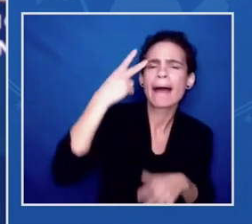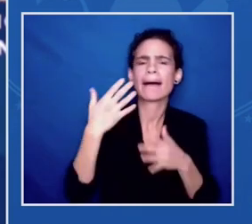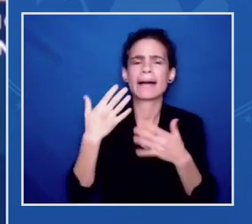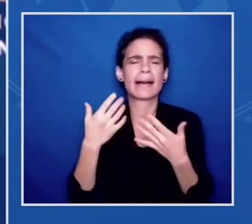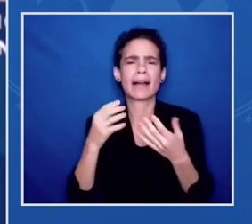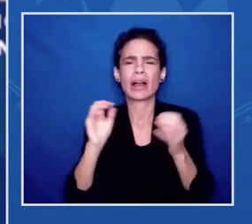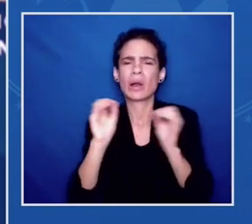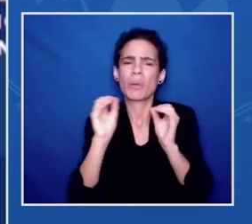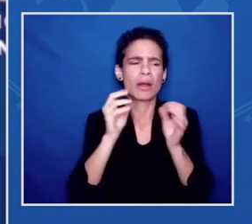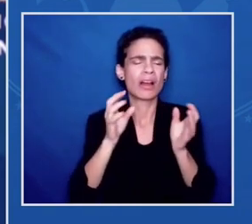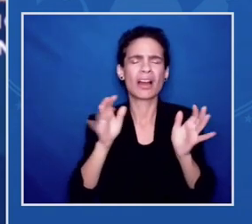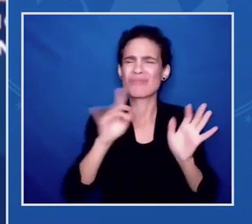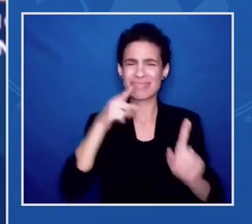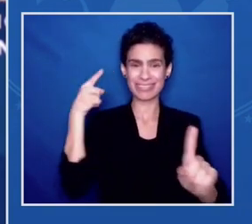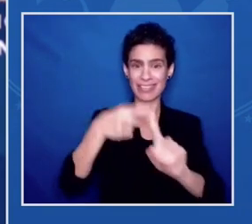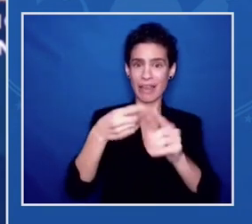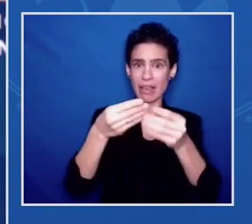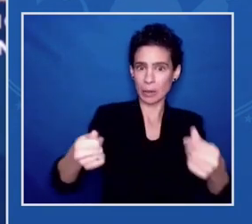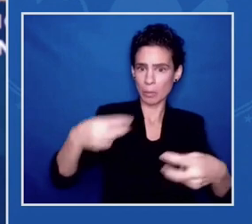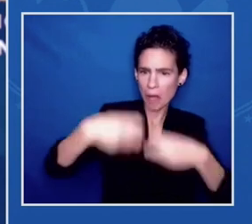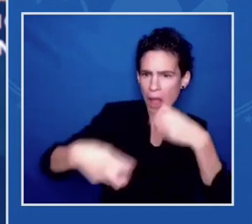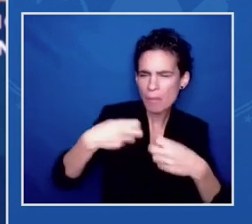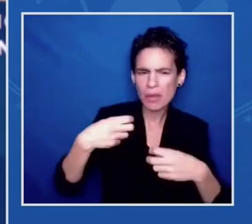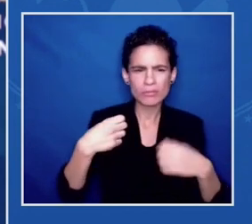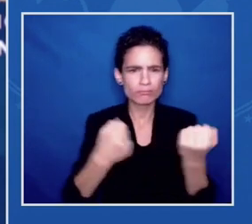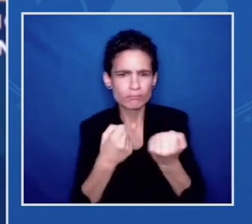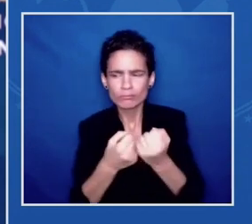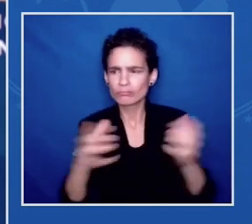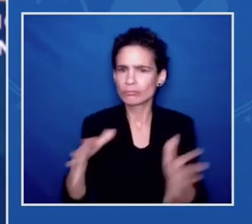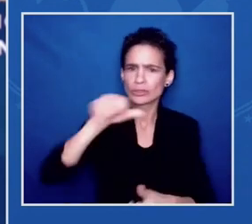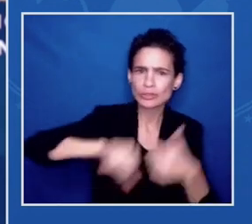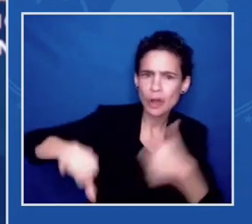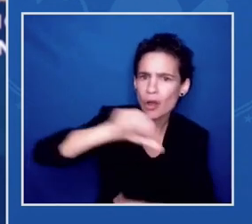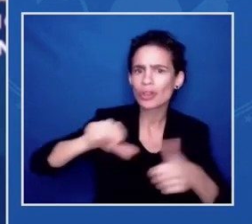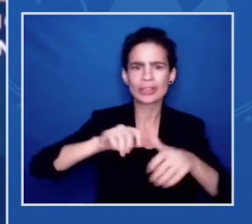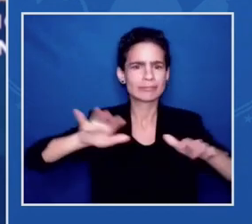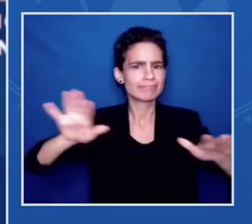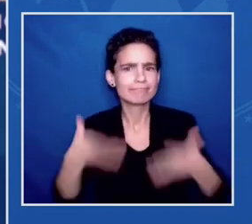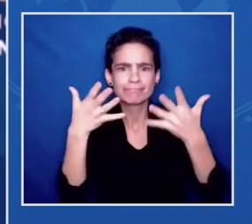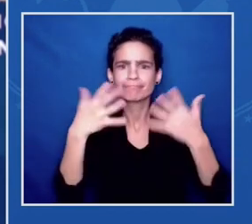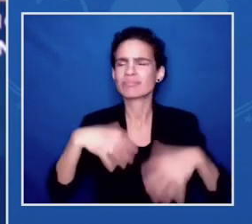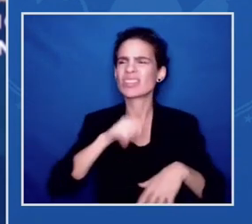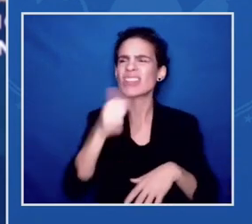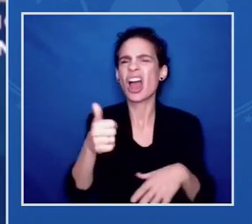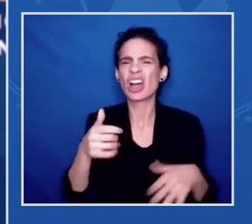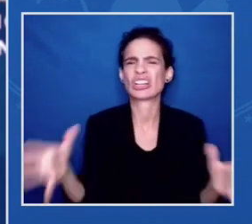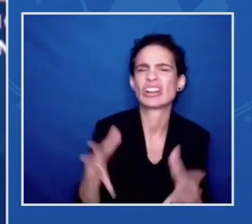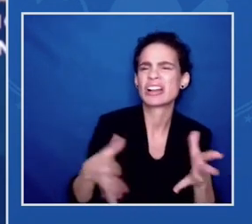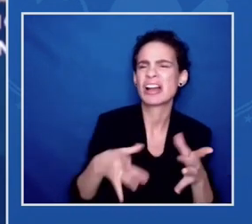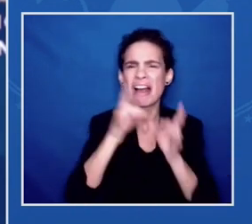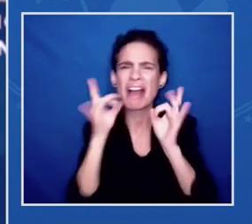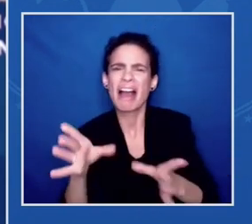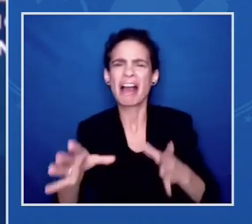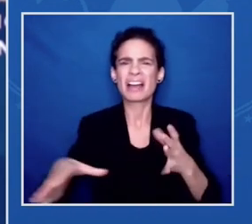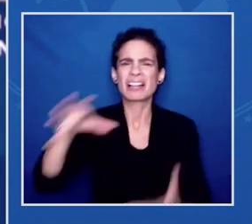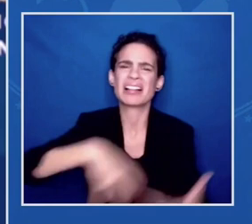a politics that's about solving problems, looking out for one another, not stoking the flames of hate and chaos.